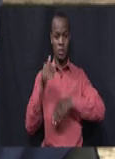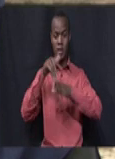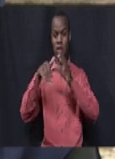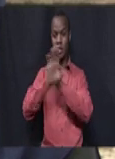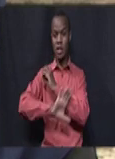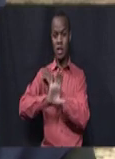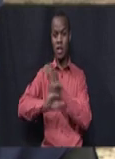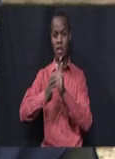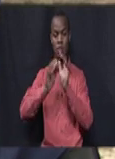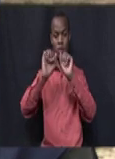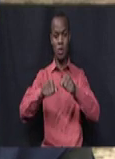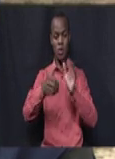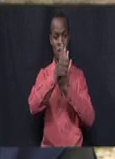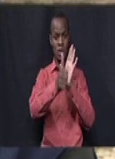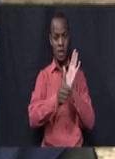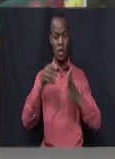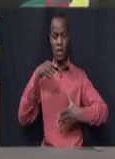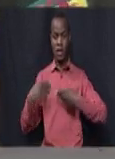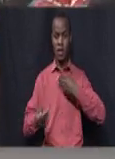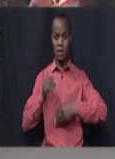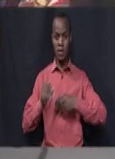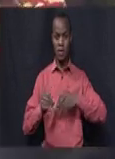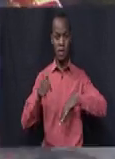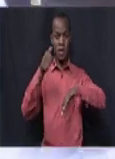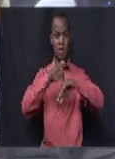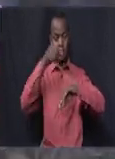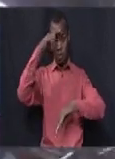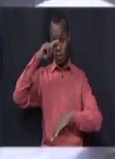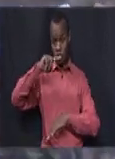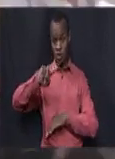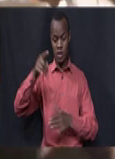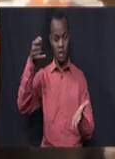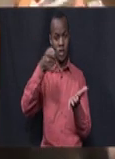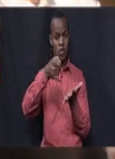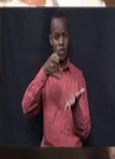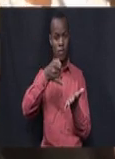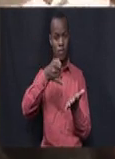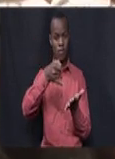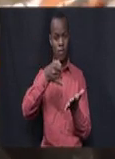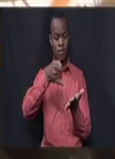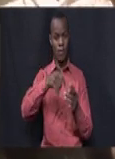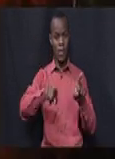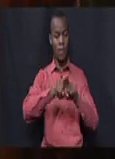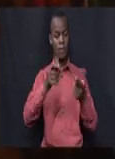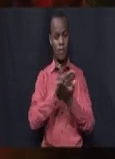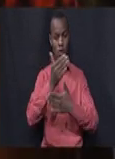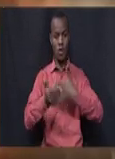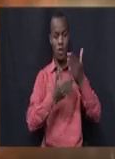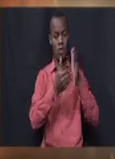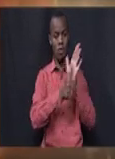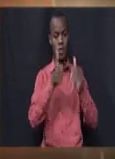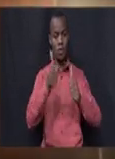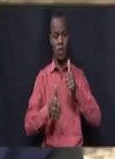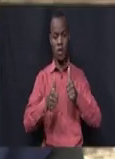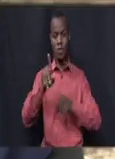to push for disability agendas into the policies and remove all the barriers that disabled